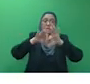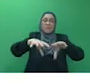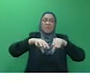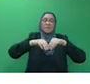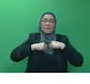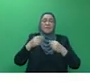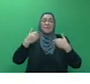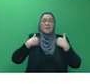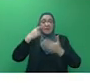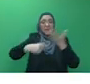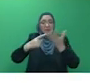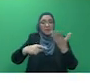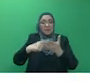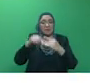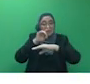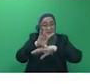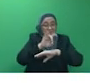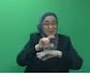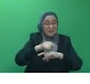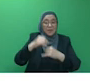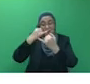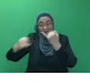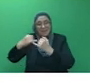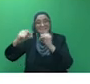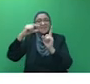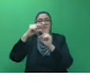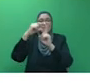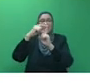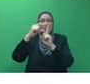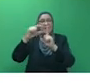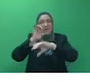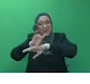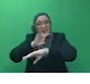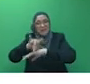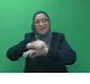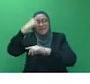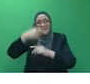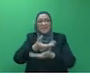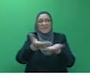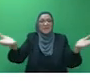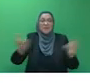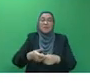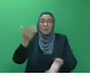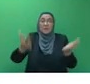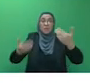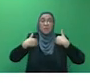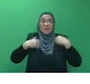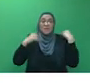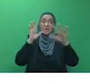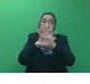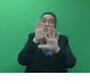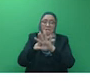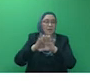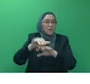last piece of advice for the we might have a very big audience out here we don't know alive i we are not checking the numbers yet but uh